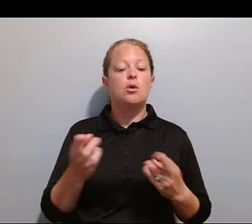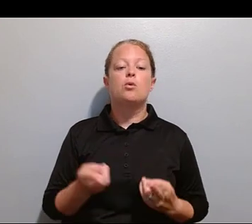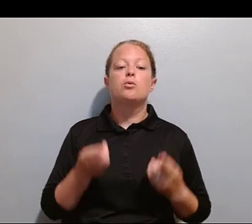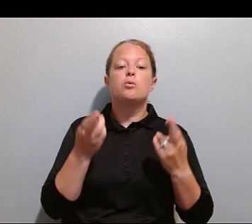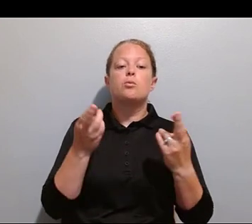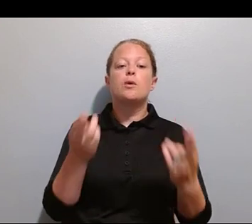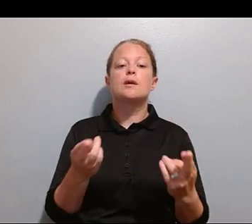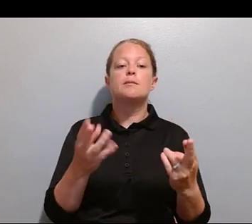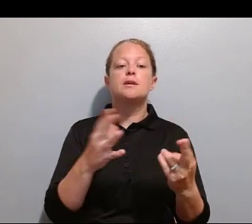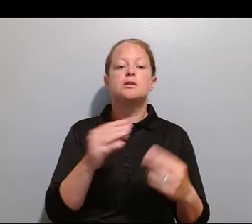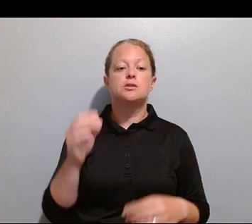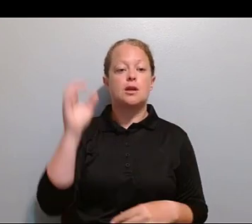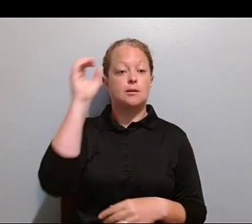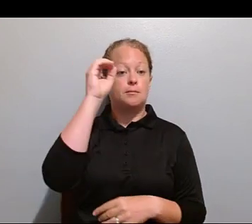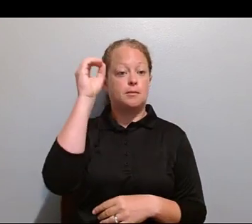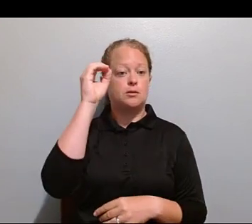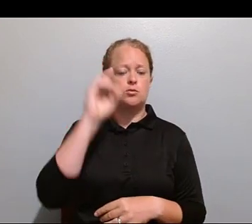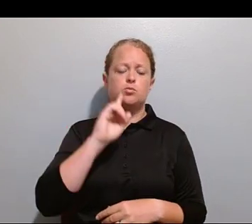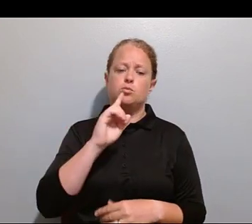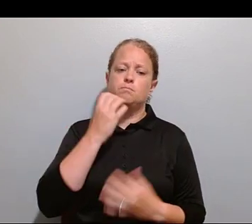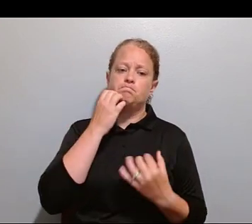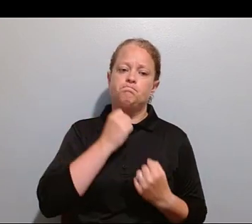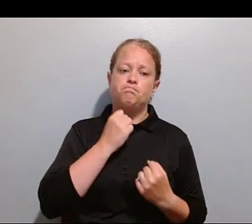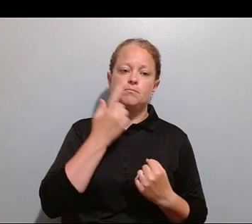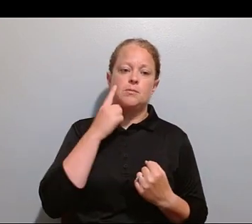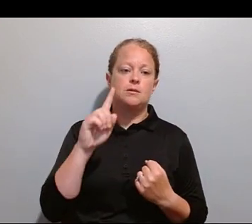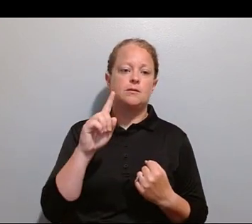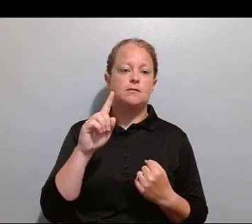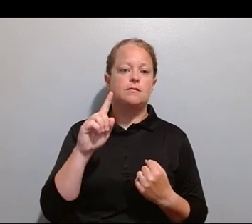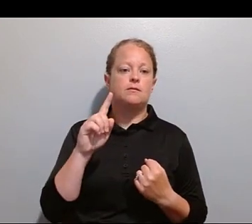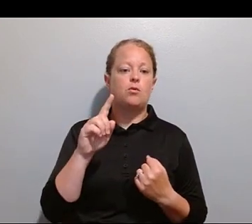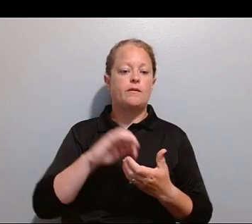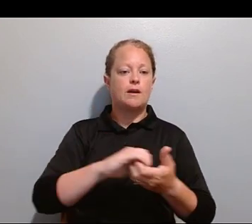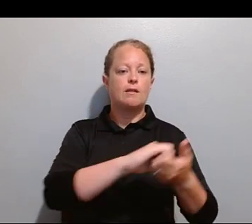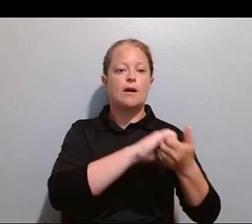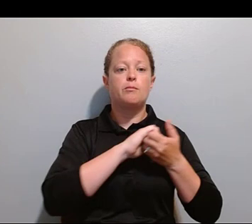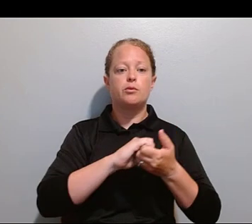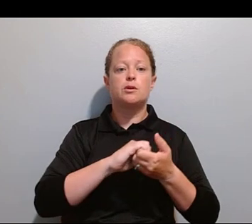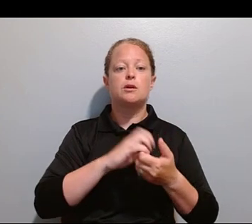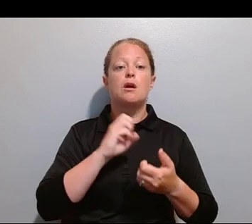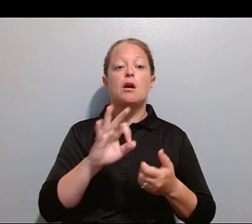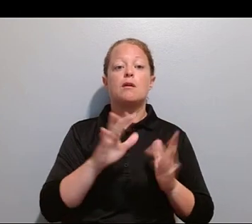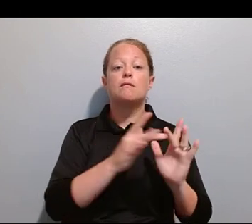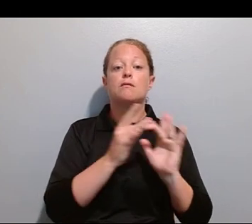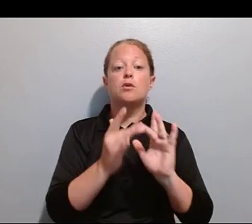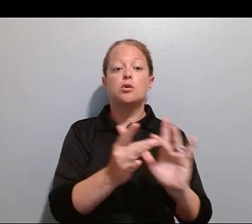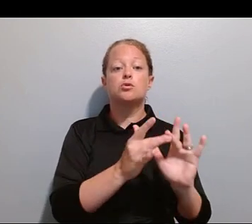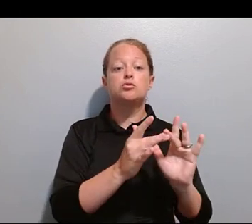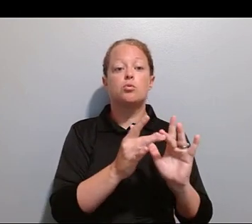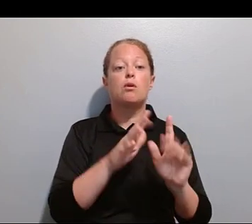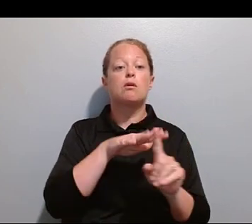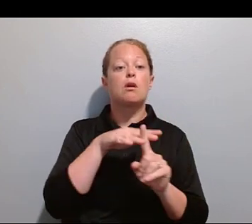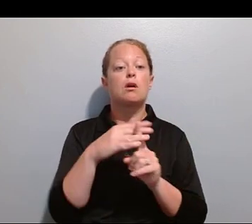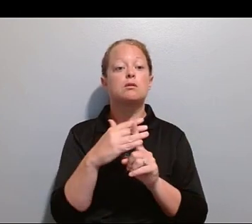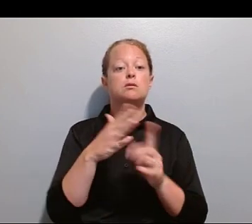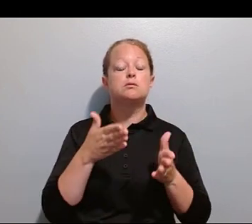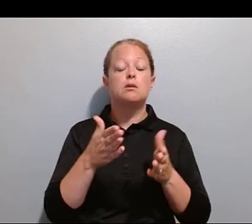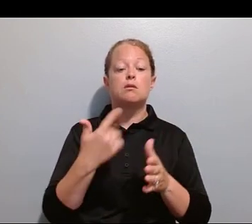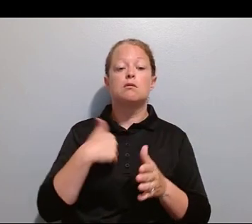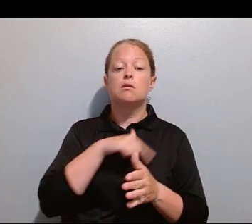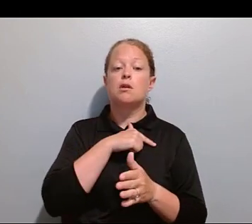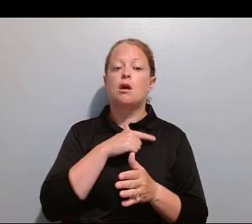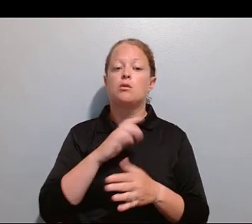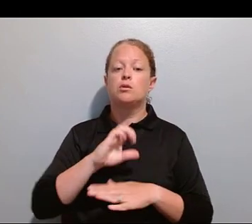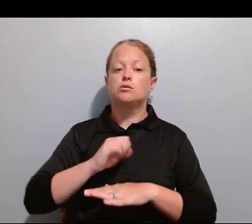recommendations and opinions were useful for the elaboration of virtual context and allowed us to create